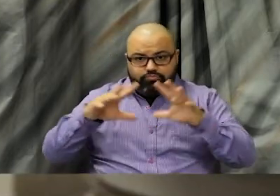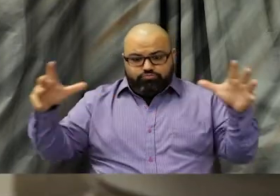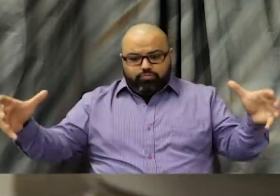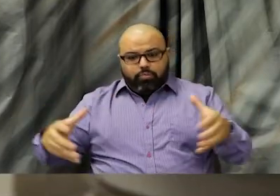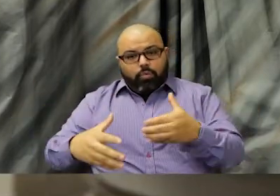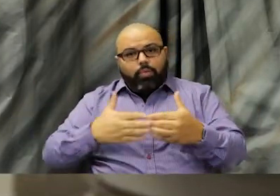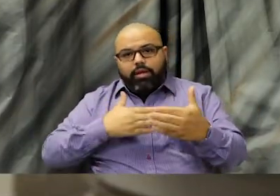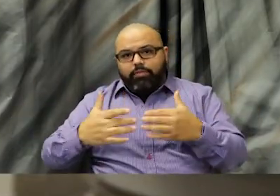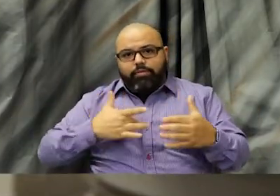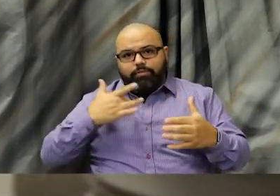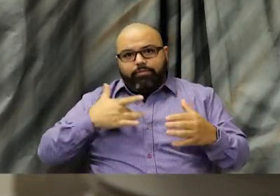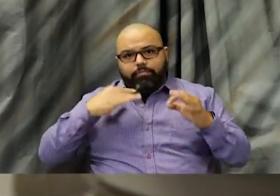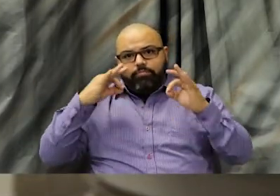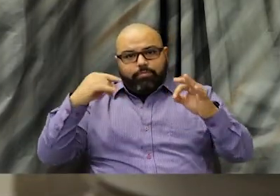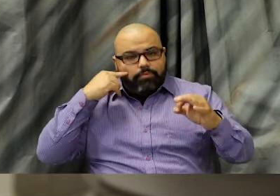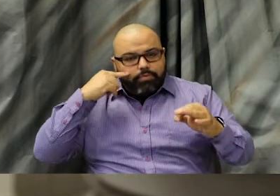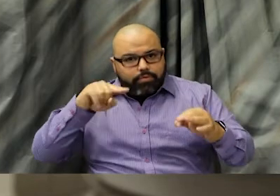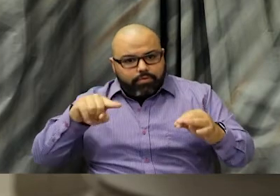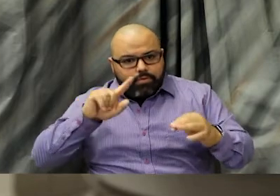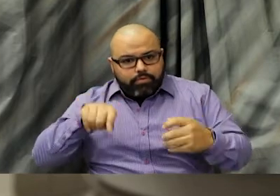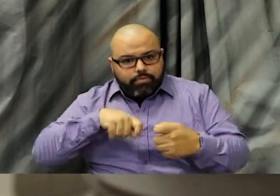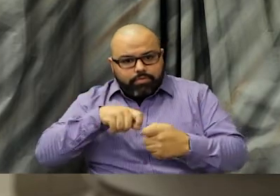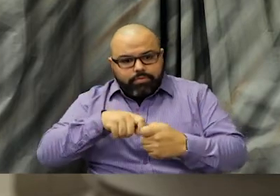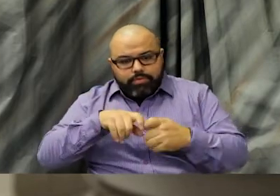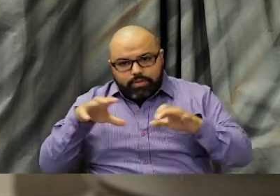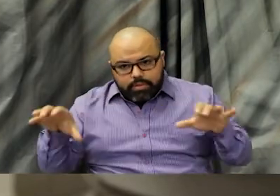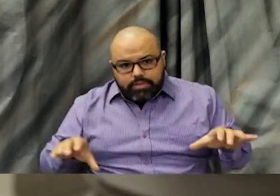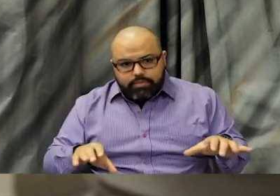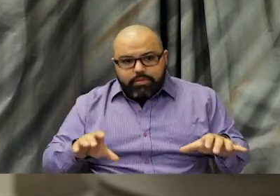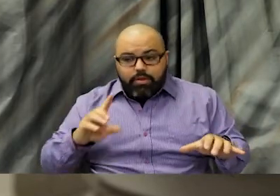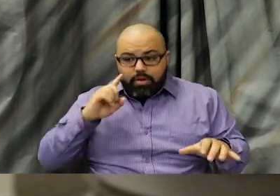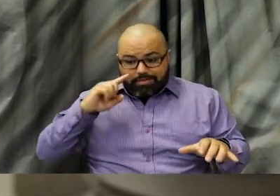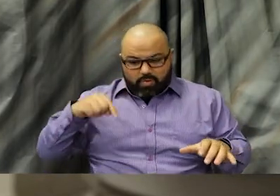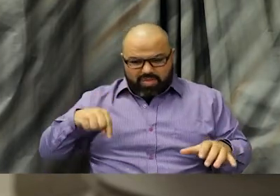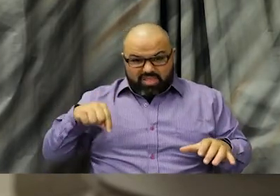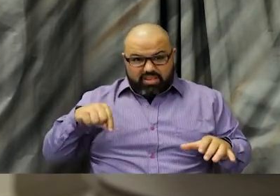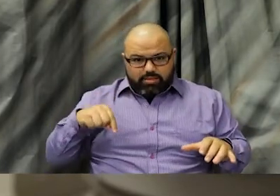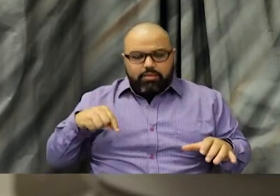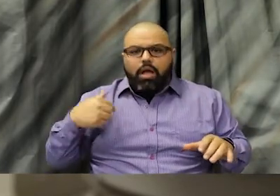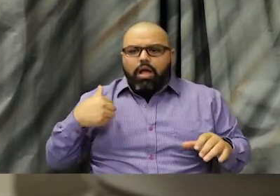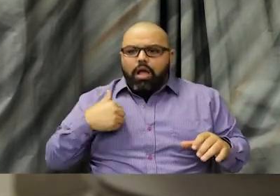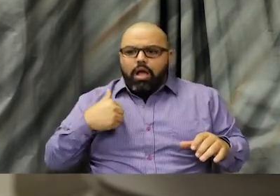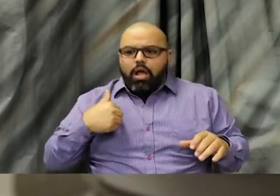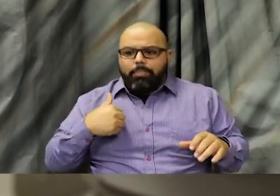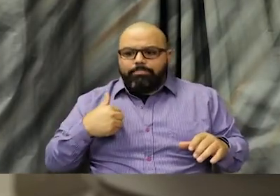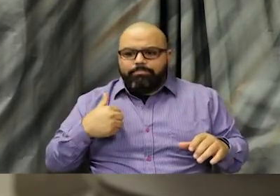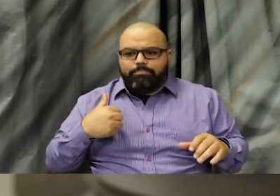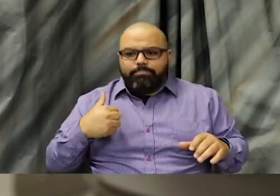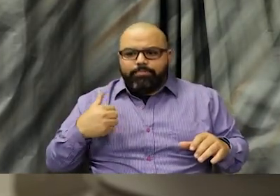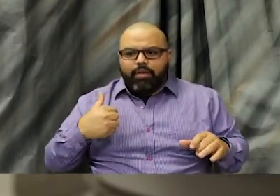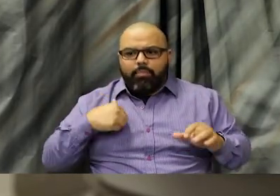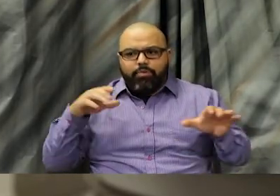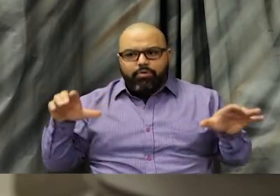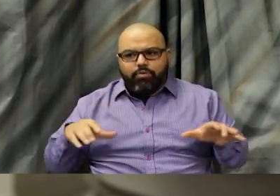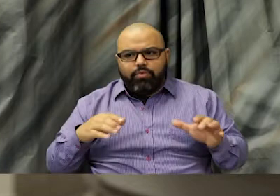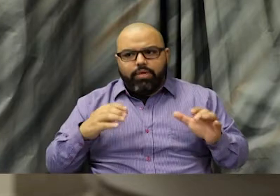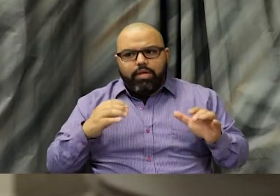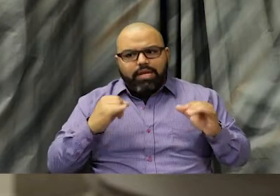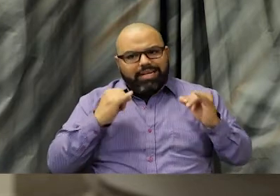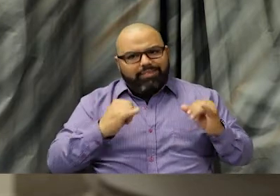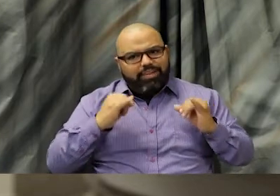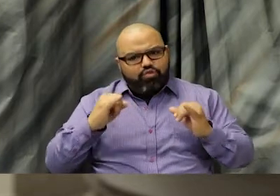class activities, whatever you think is more comfortable for that specific activity. For this case, I am going to do